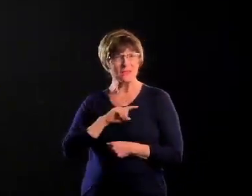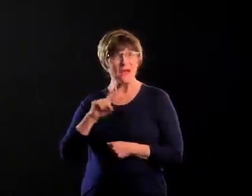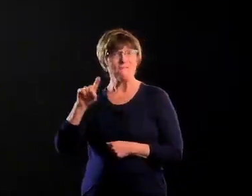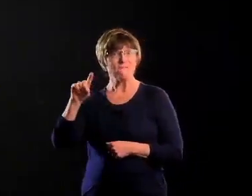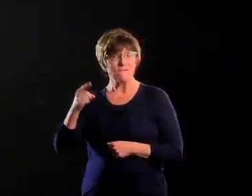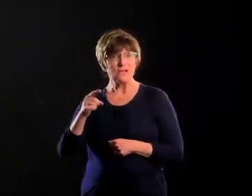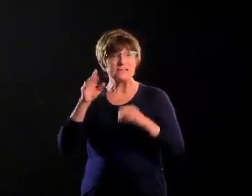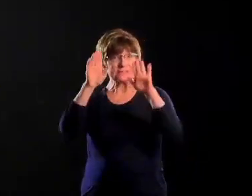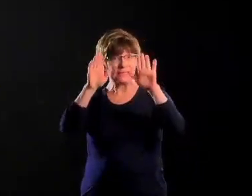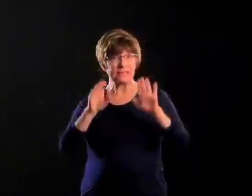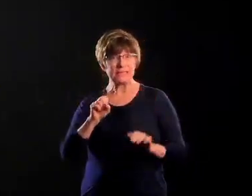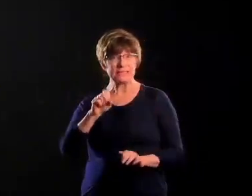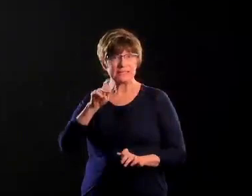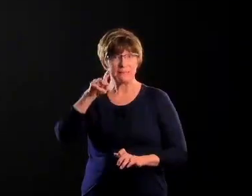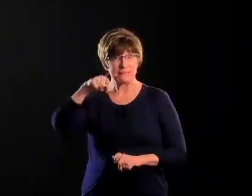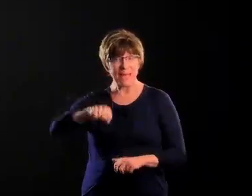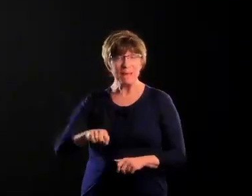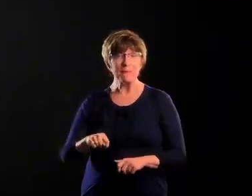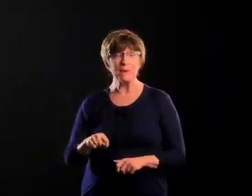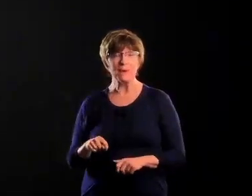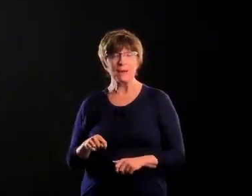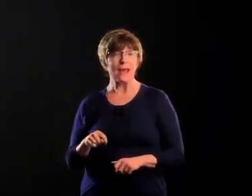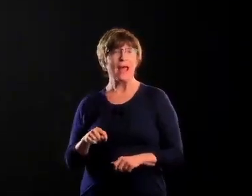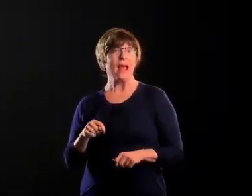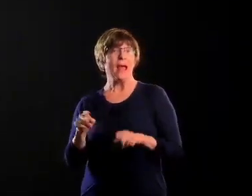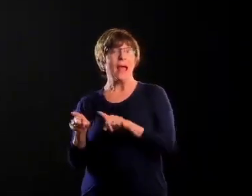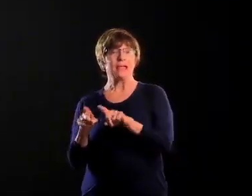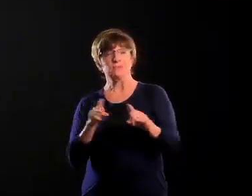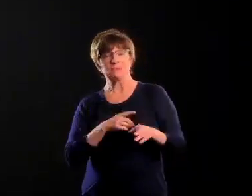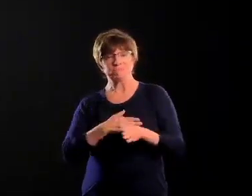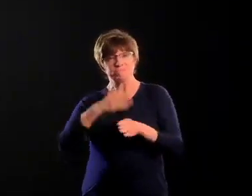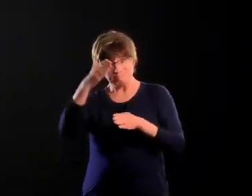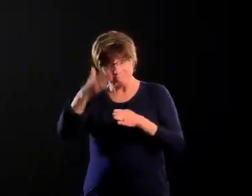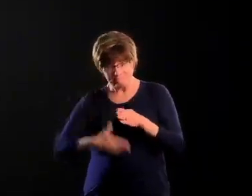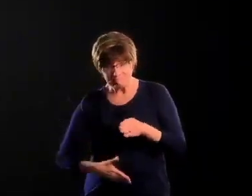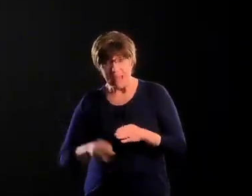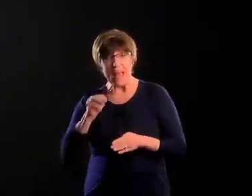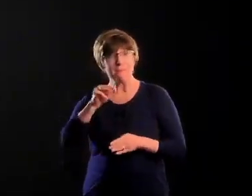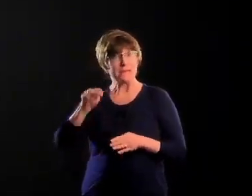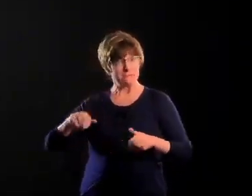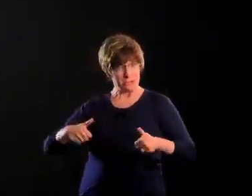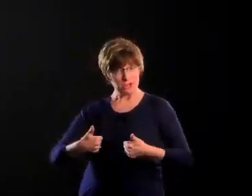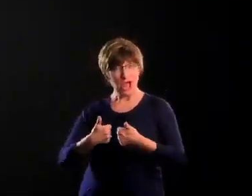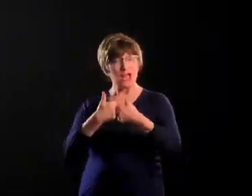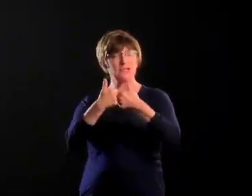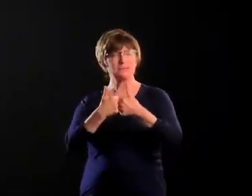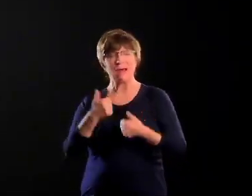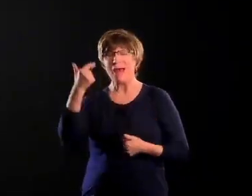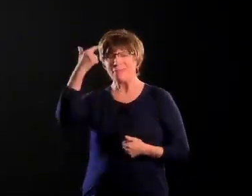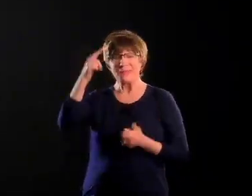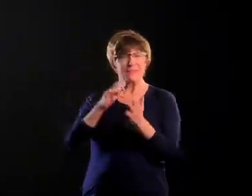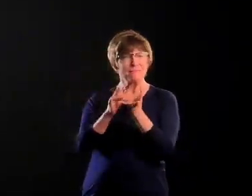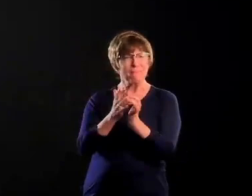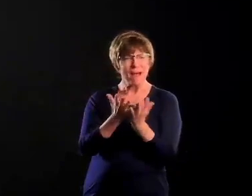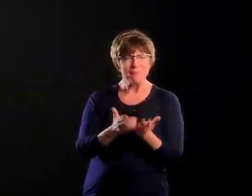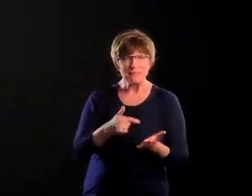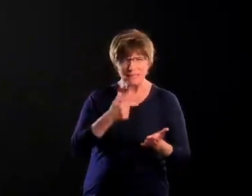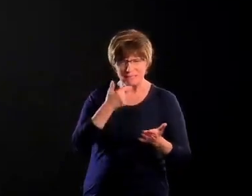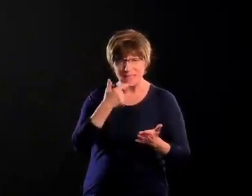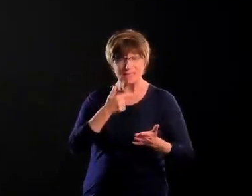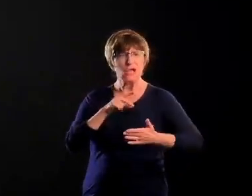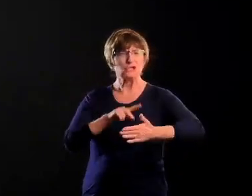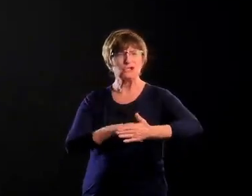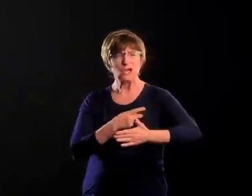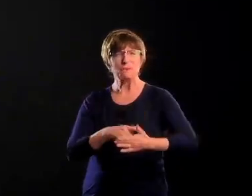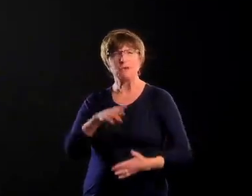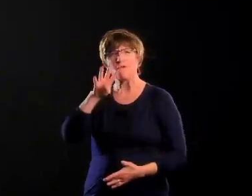of September. And as we culminate our M&M challenge, I think about what the Bible says in Psalms